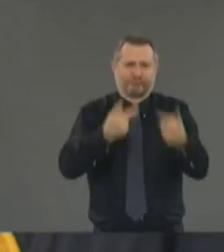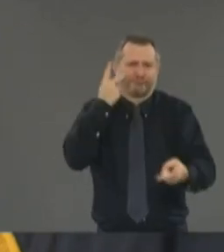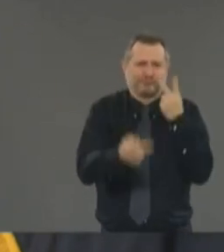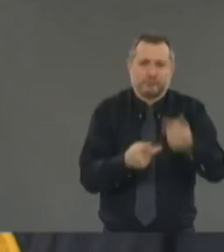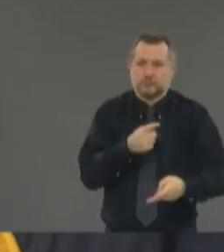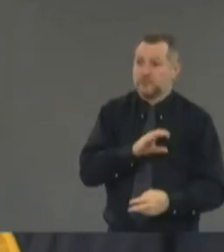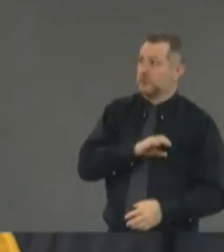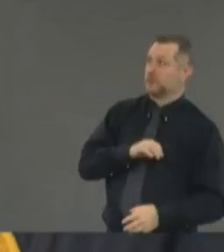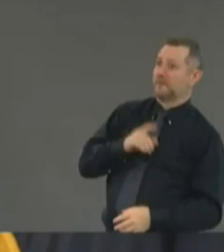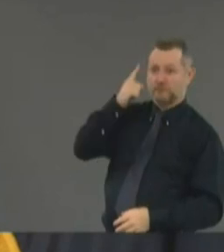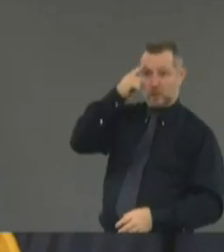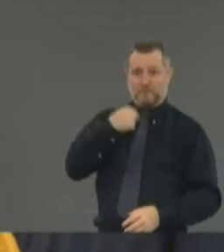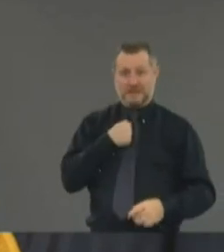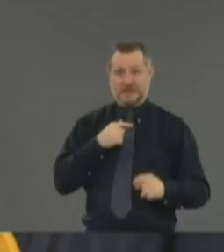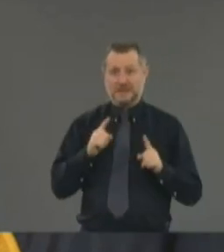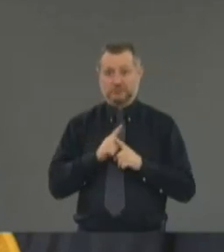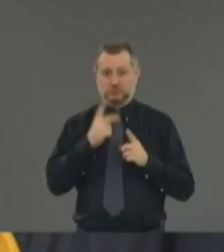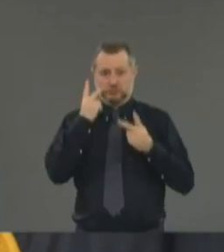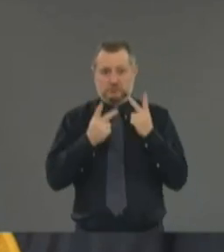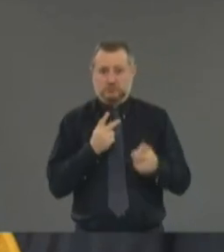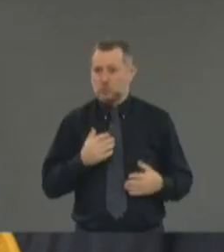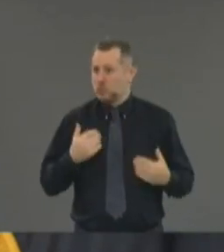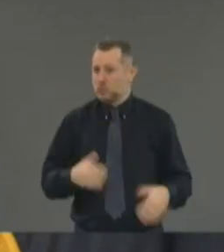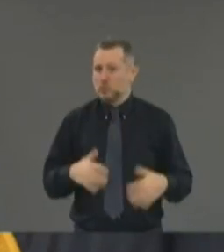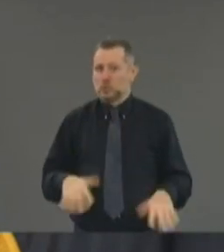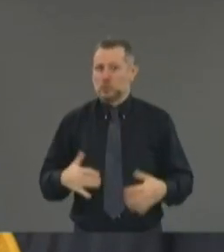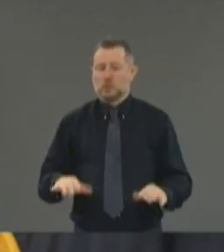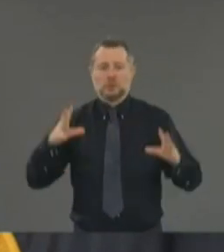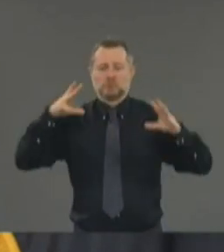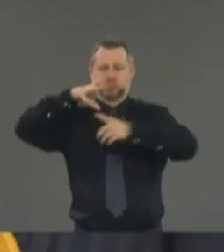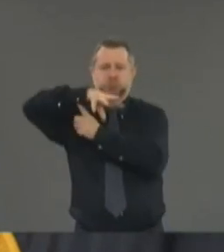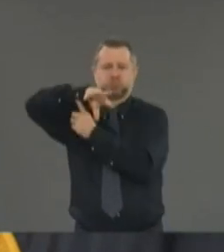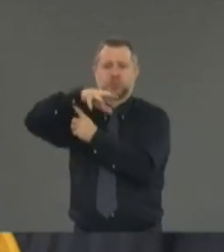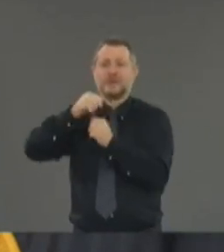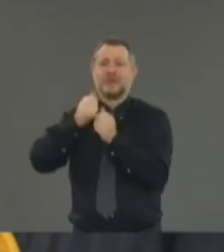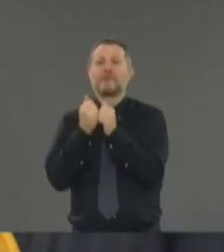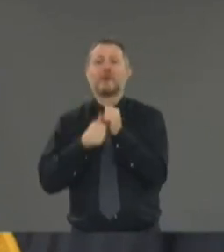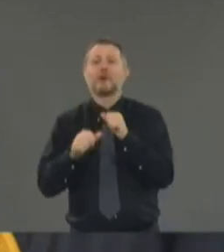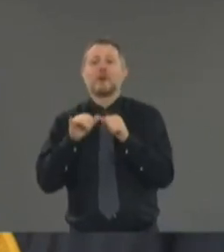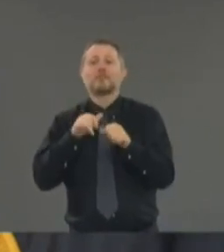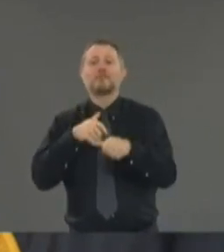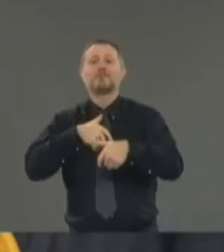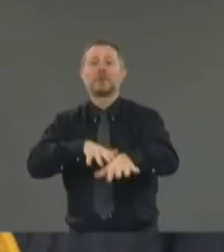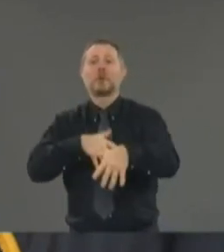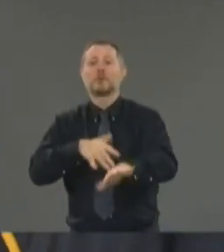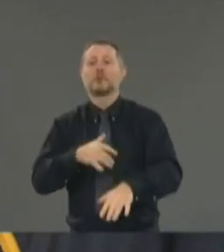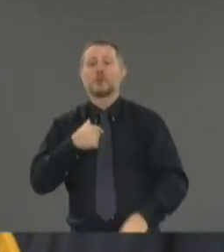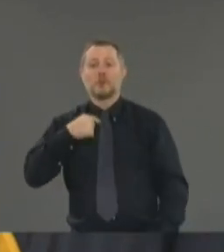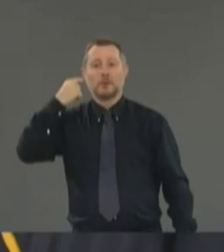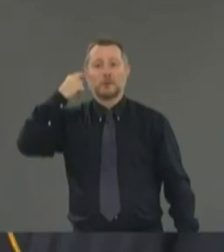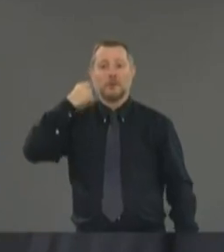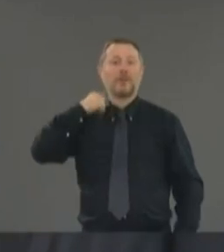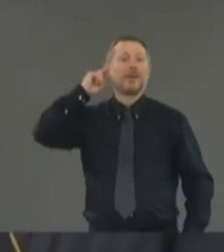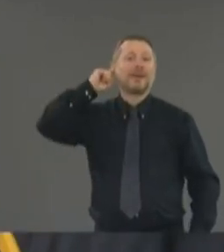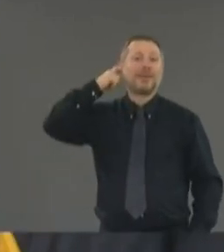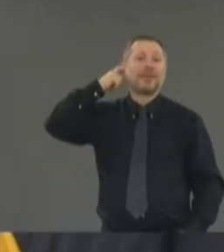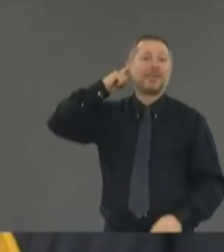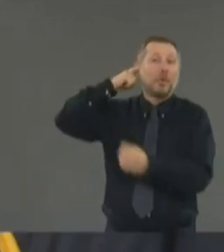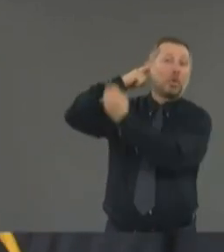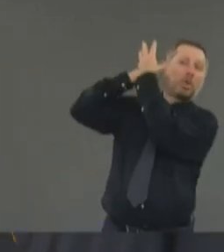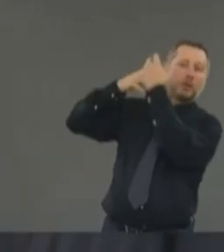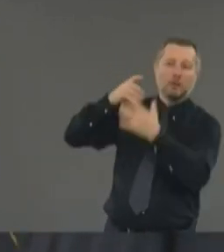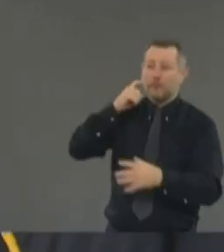personally, everything gets videotaped. You're walking in a parade, you scratch your ear, and, you know, that's on the nightly news. Everything